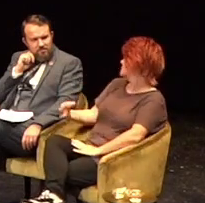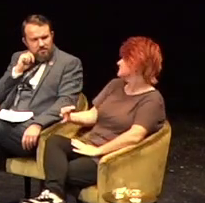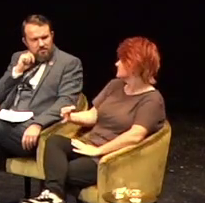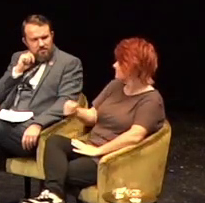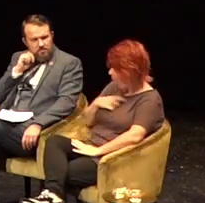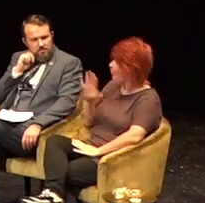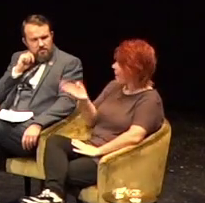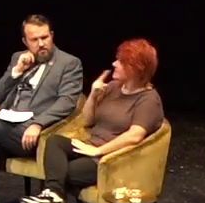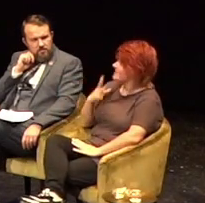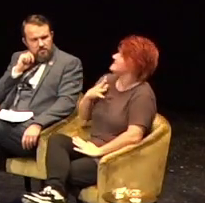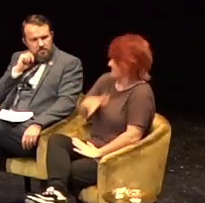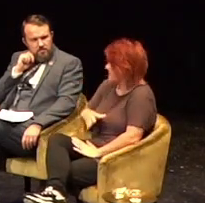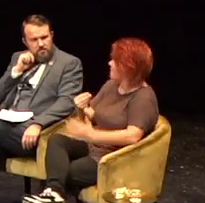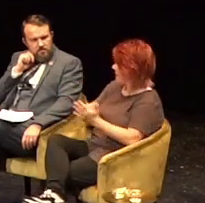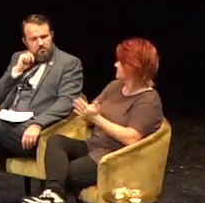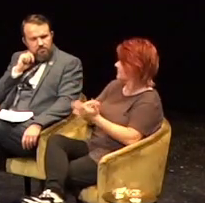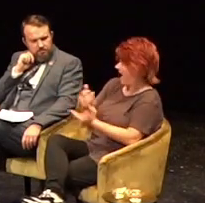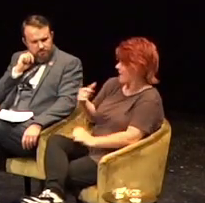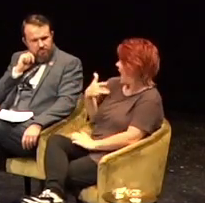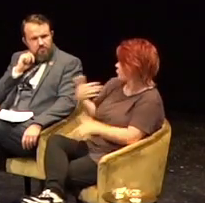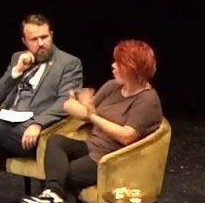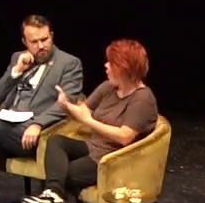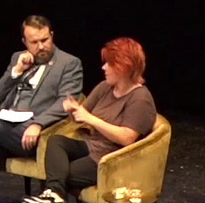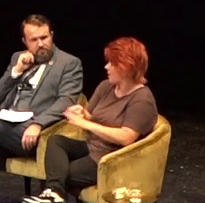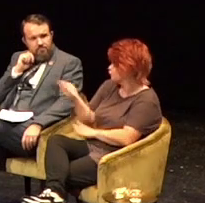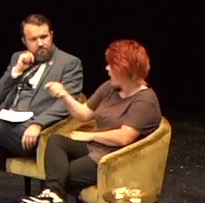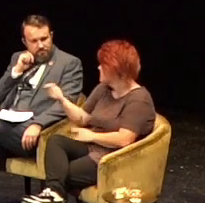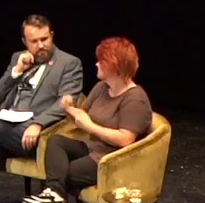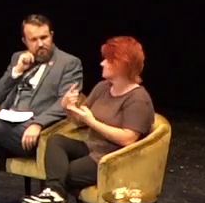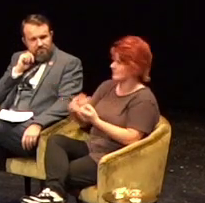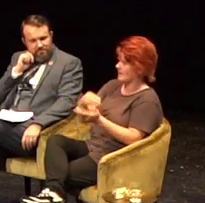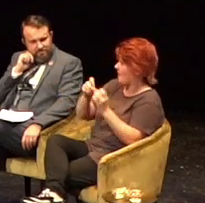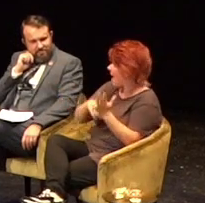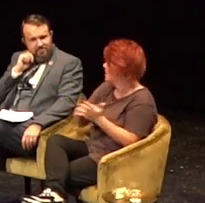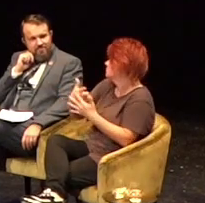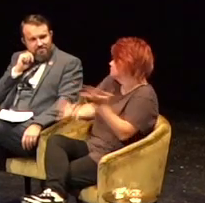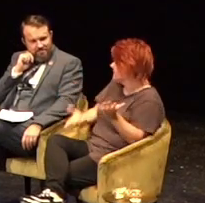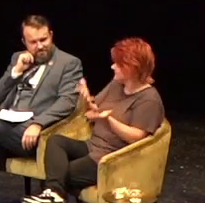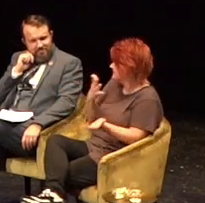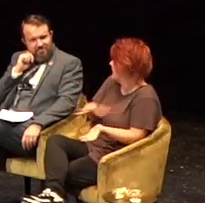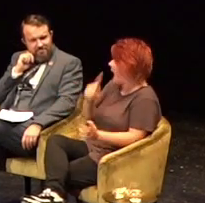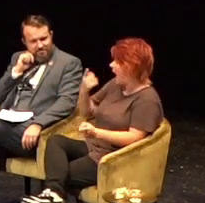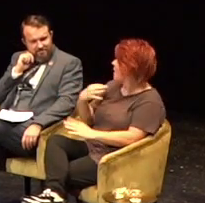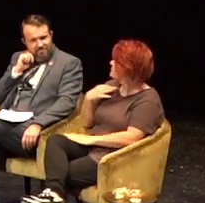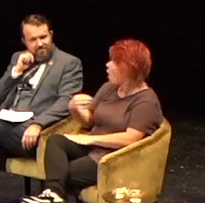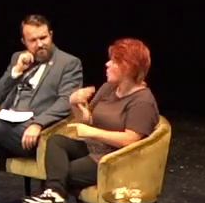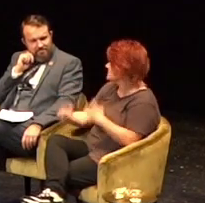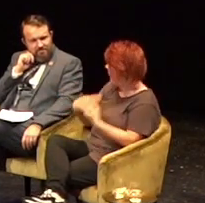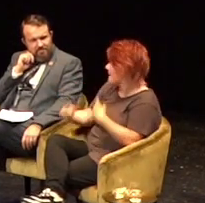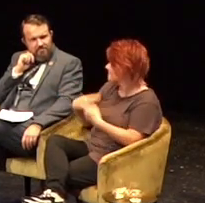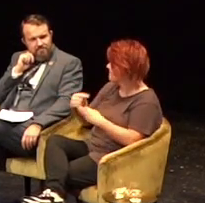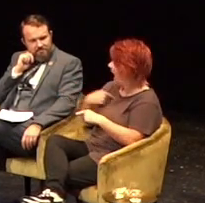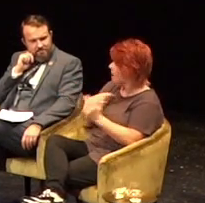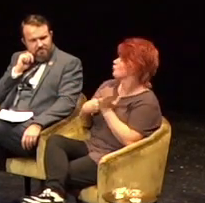sorry, but I can't afford it either. I need to earn as well. I've got my own life as well. I've got my own bills to pay and rent,